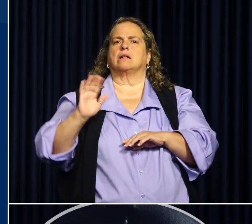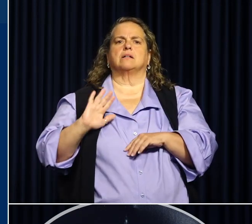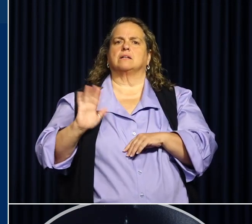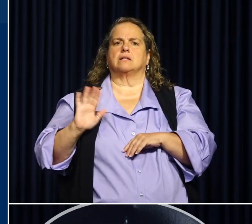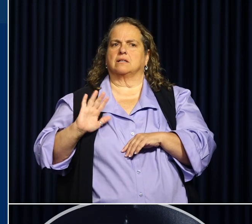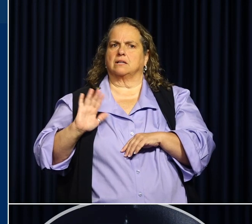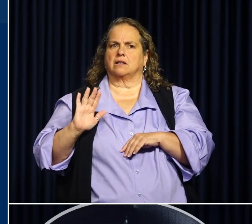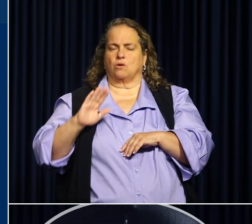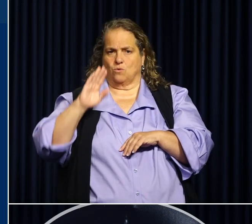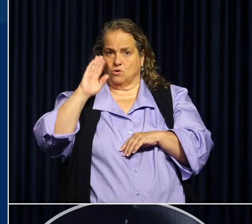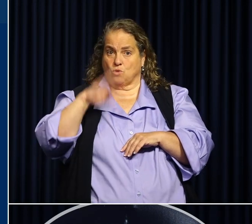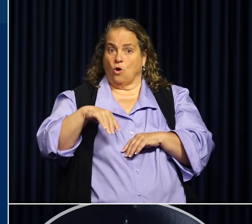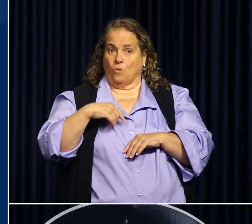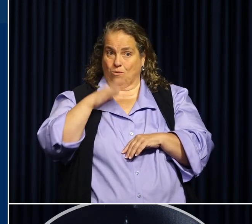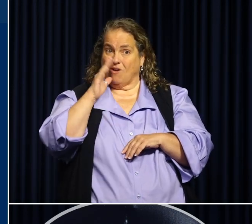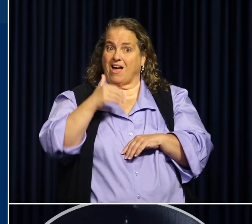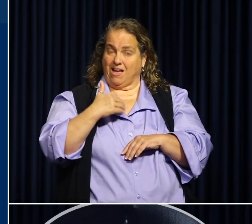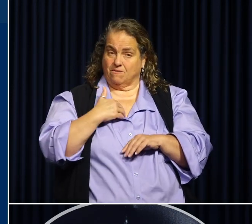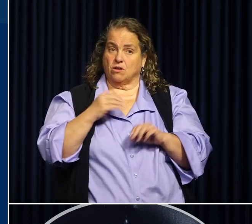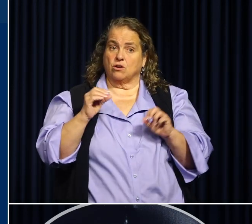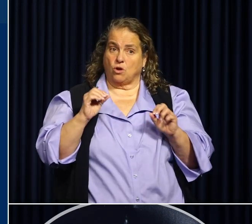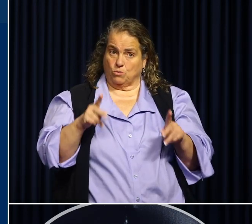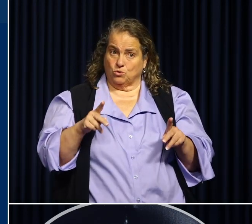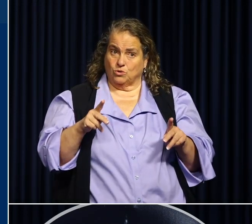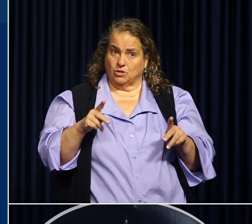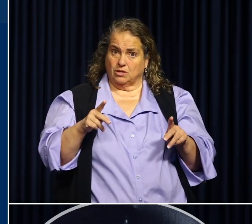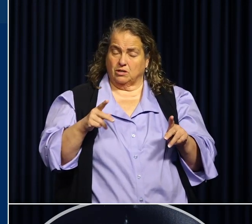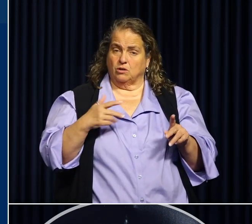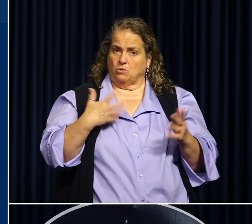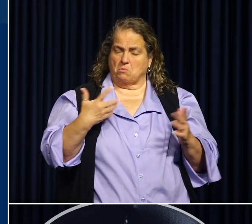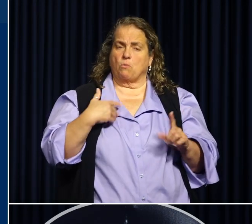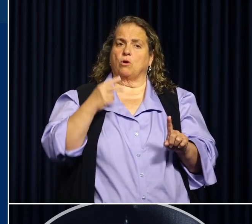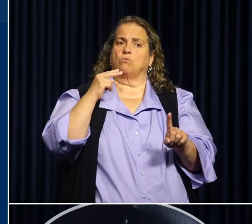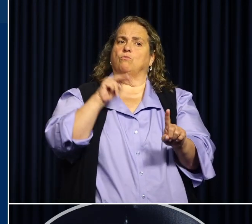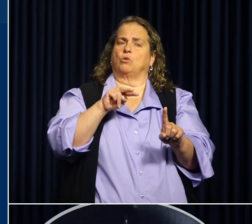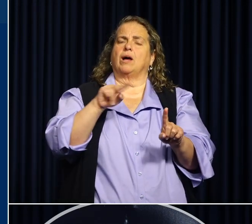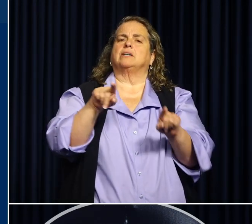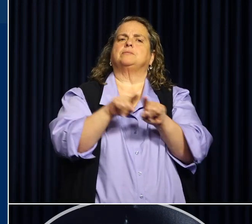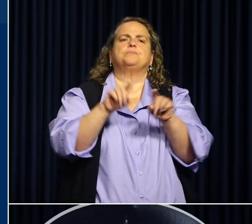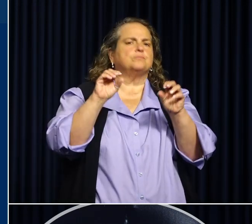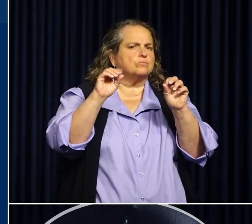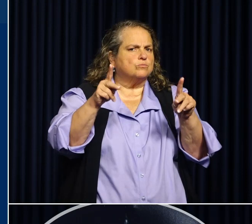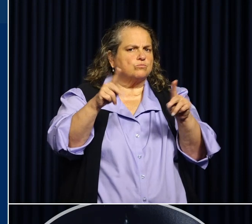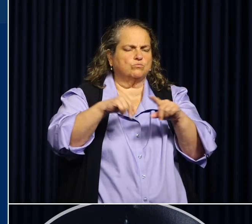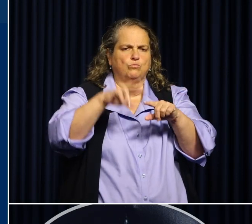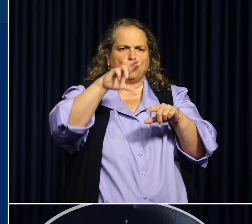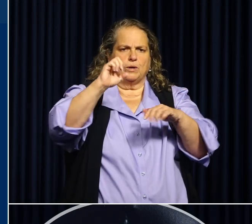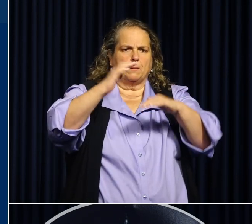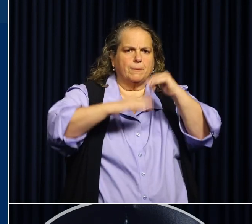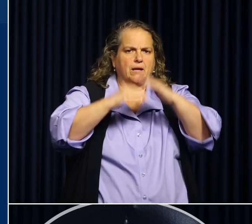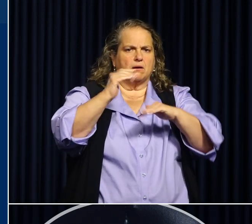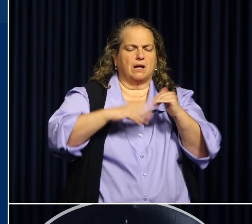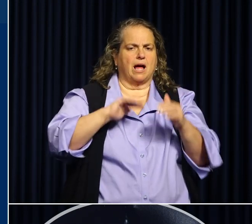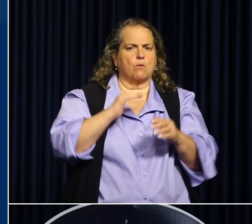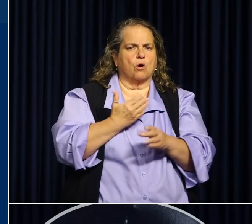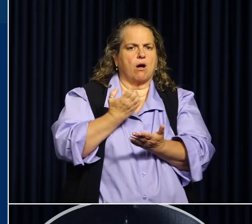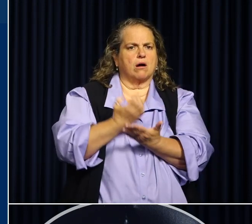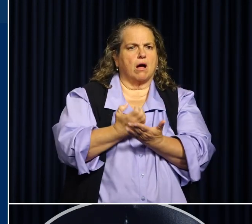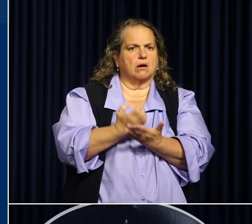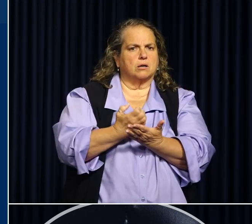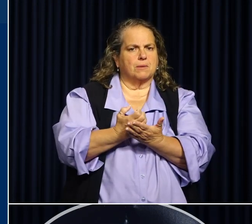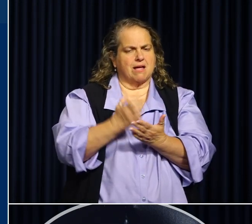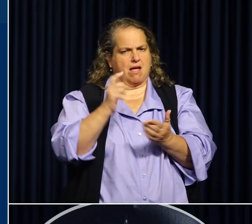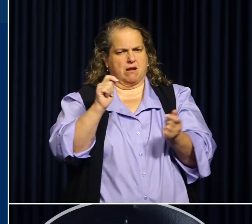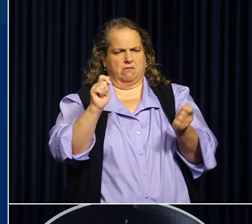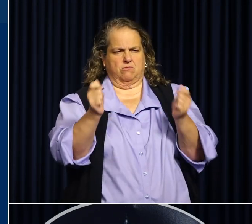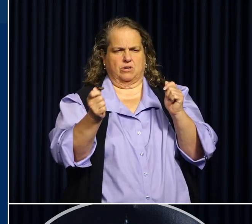realize that we're going to have an opportunity here, and we might as well view it as an opportunity to rebuild our economy, mold it in